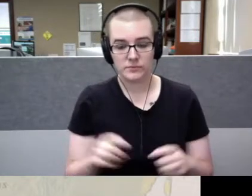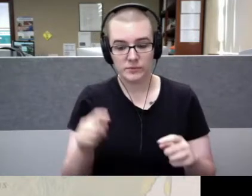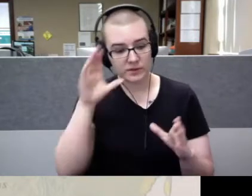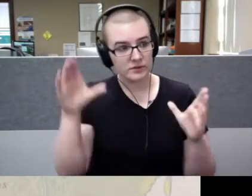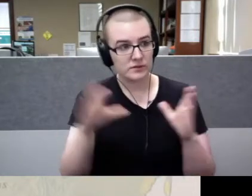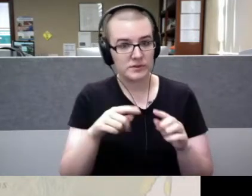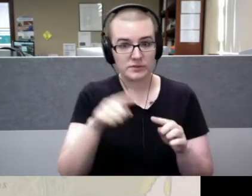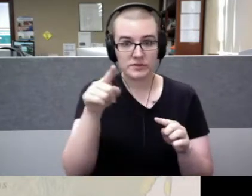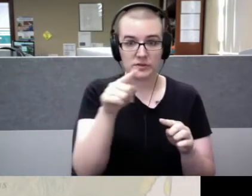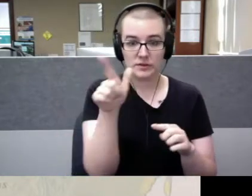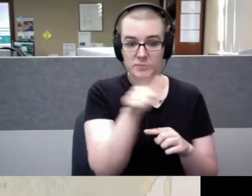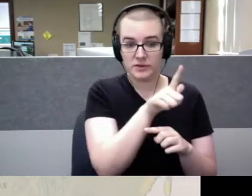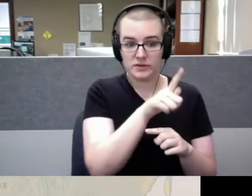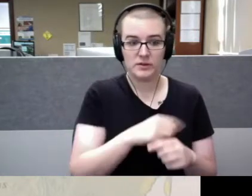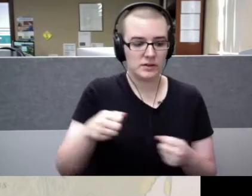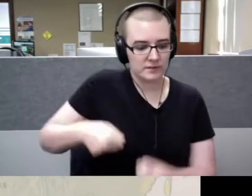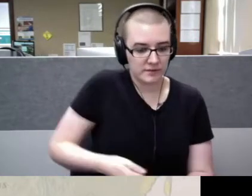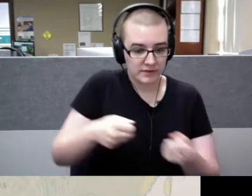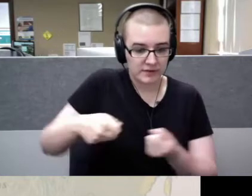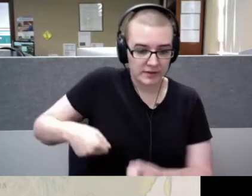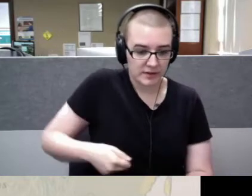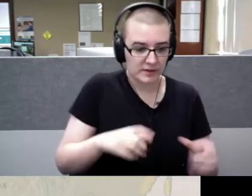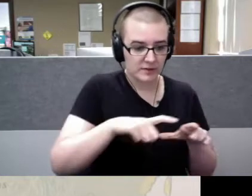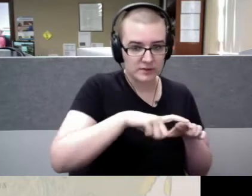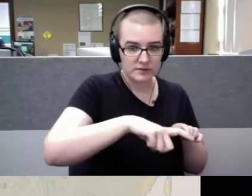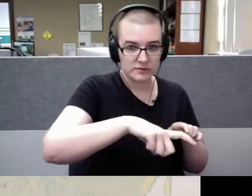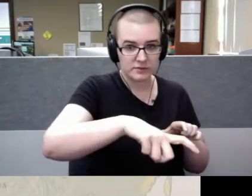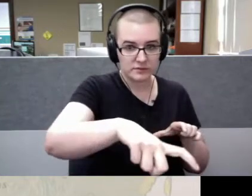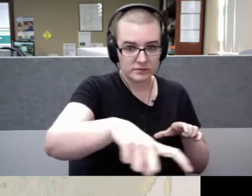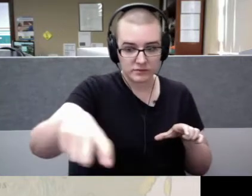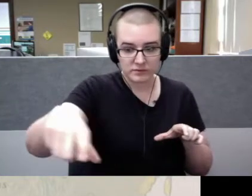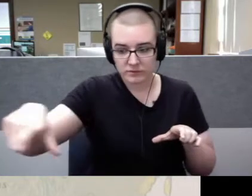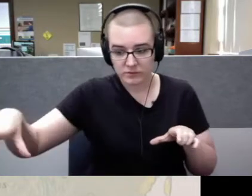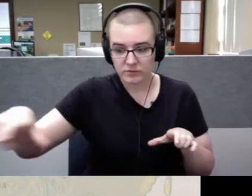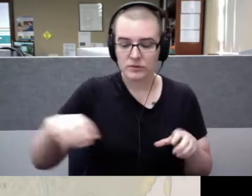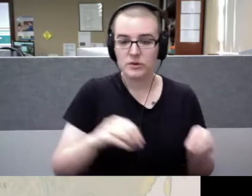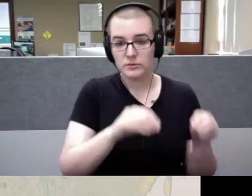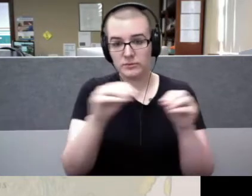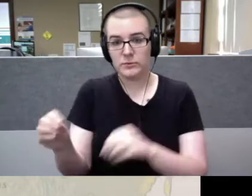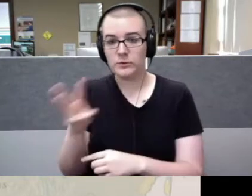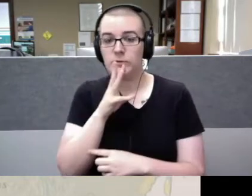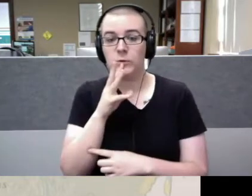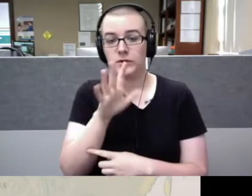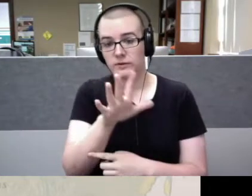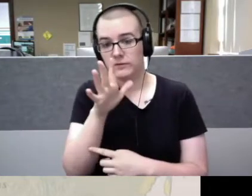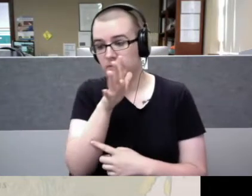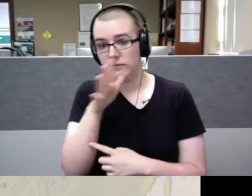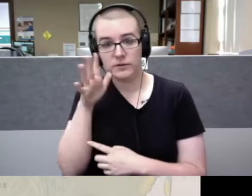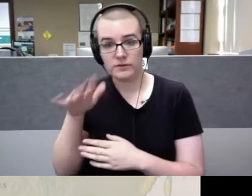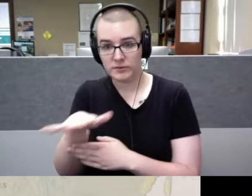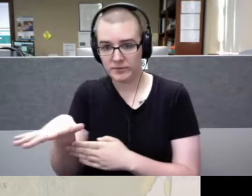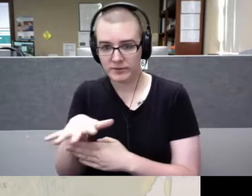see that they dig these trenches that will take it to different areas for farming. Another disadvantage to the Fertile Crescent is